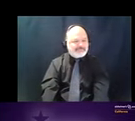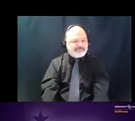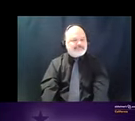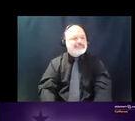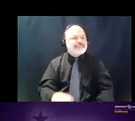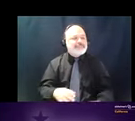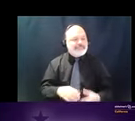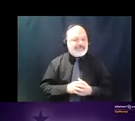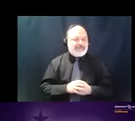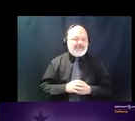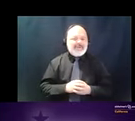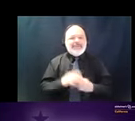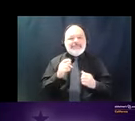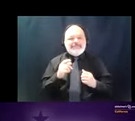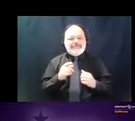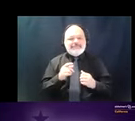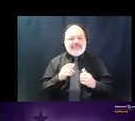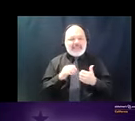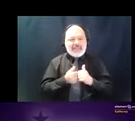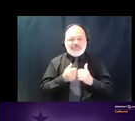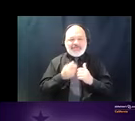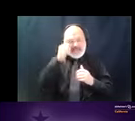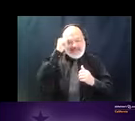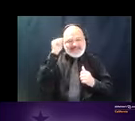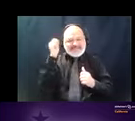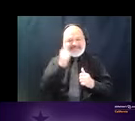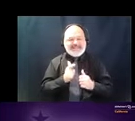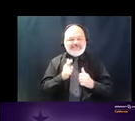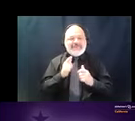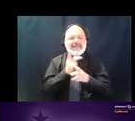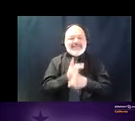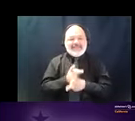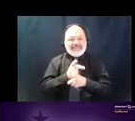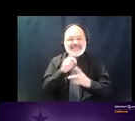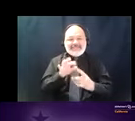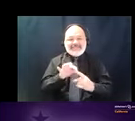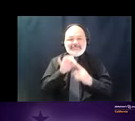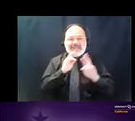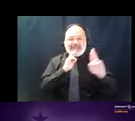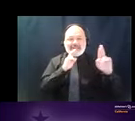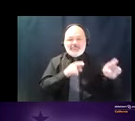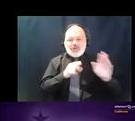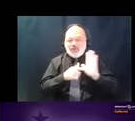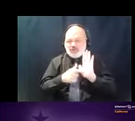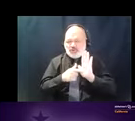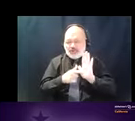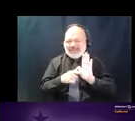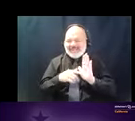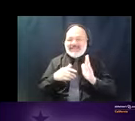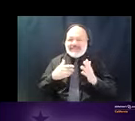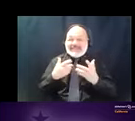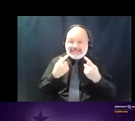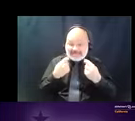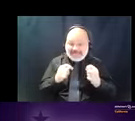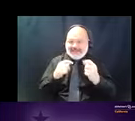Bridging the racial and ethnic barriers in Alzheimer's care. Findings from this special report indicate that despite ongoing efforts to address health